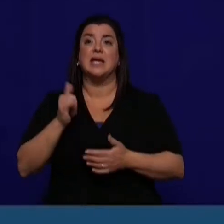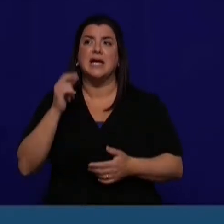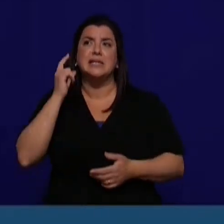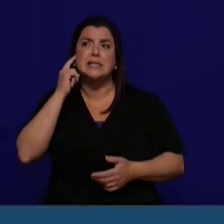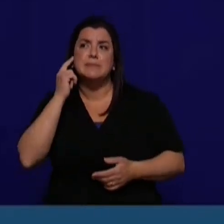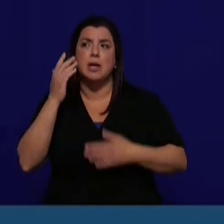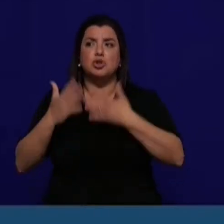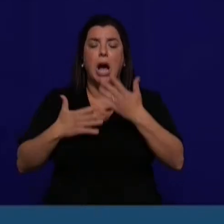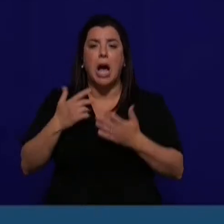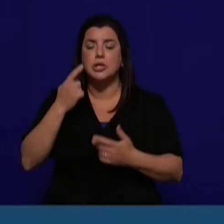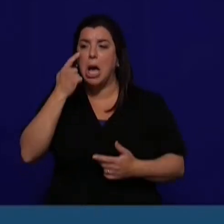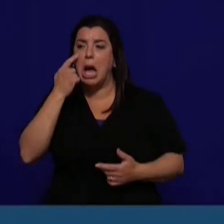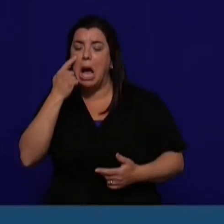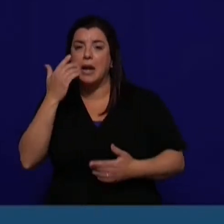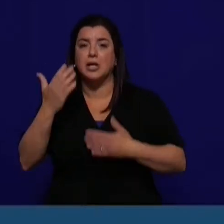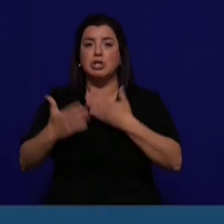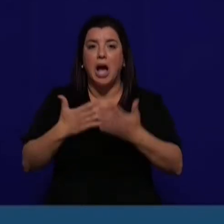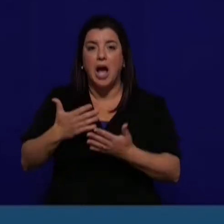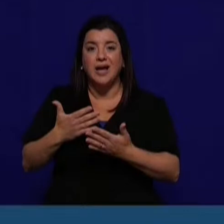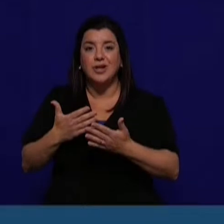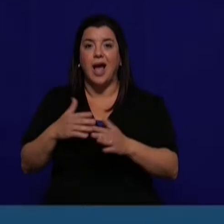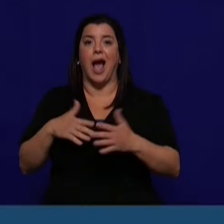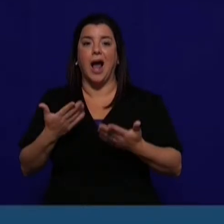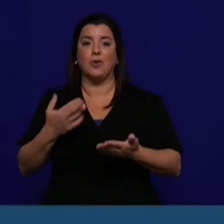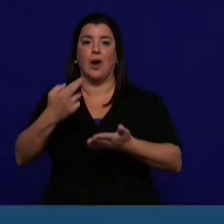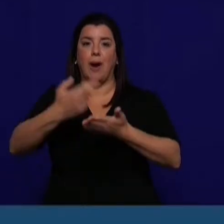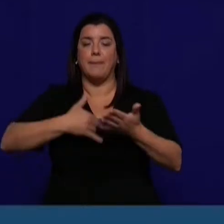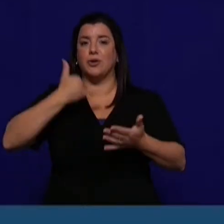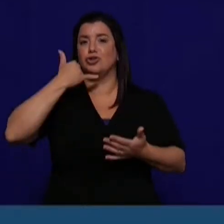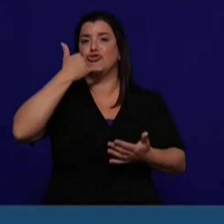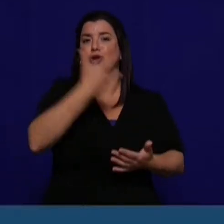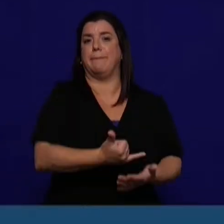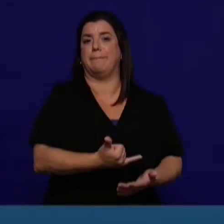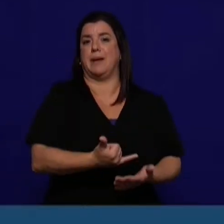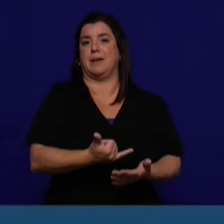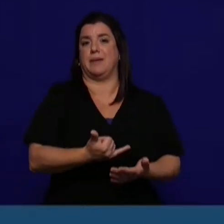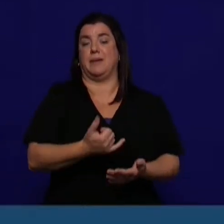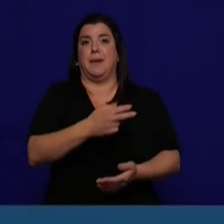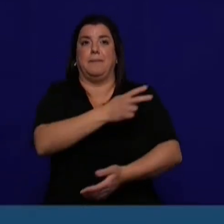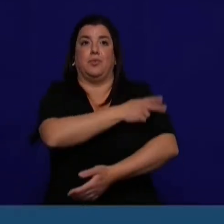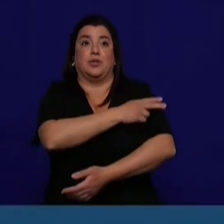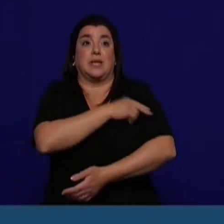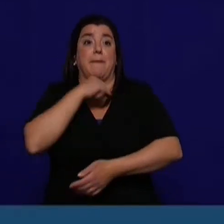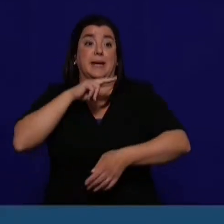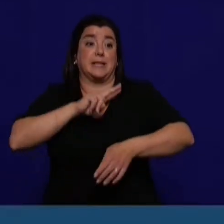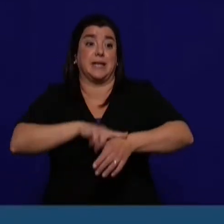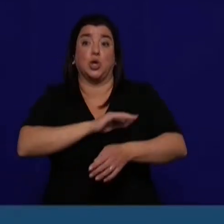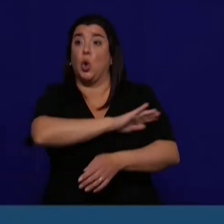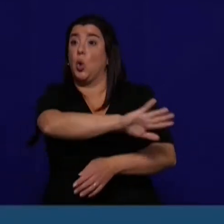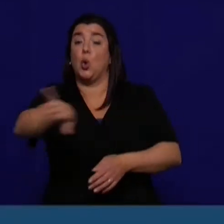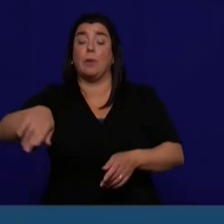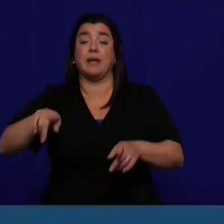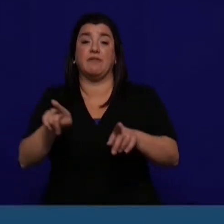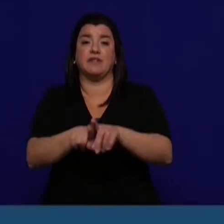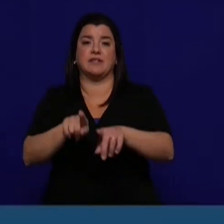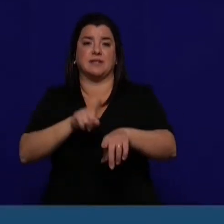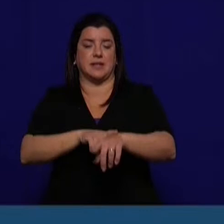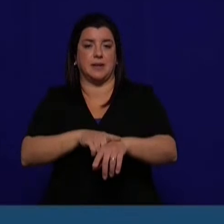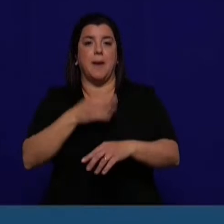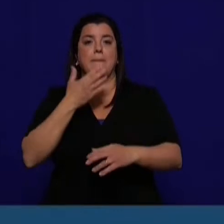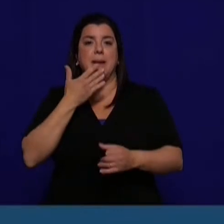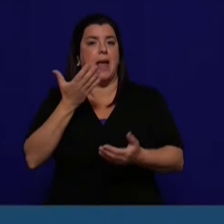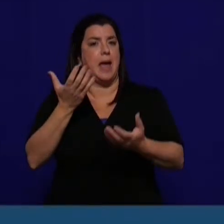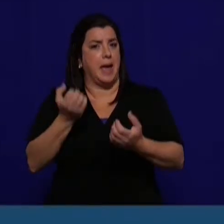għaliex bħalma nistgħu nifhmu l-pulizija u l-enforcement officers ma jistgħux ikunu kullimkien. U kull rapporti li kien hemm anke bħalma taraw